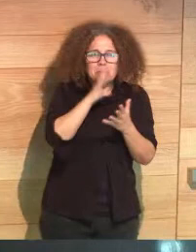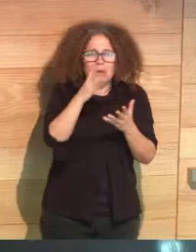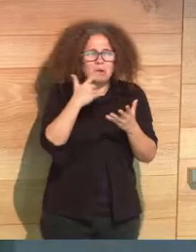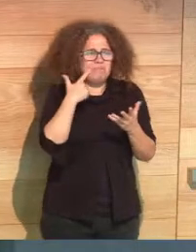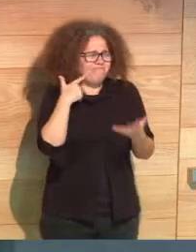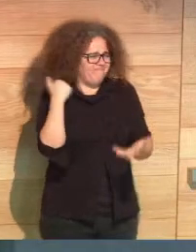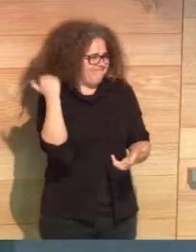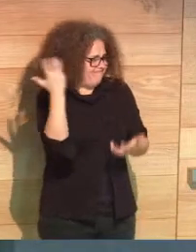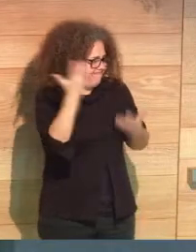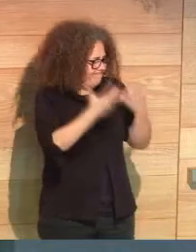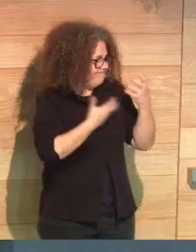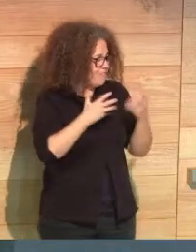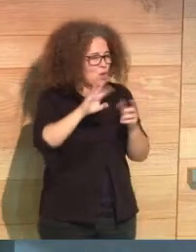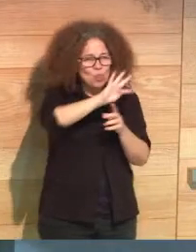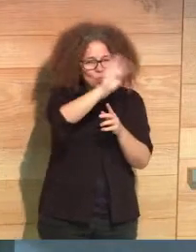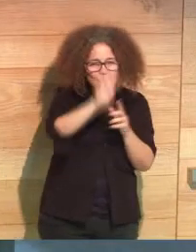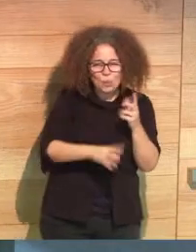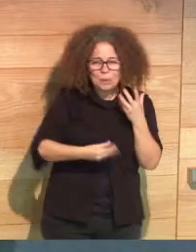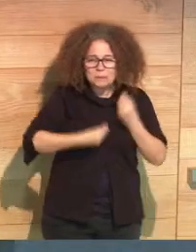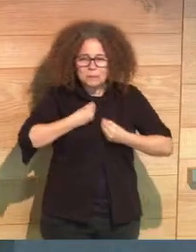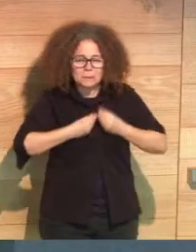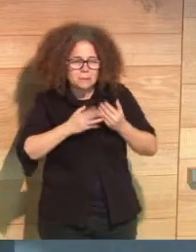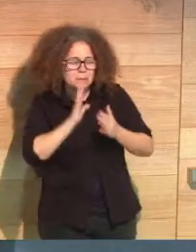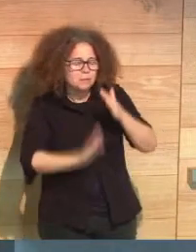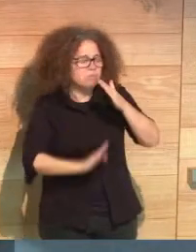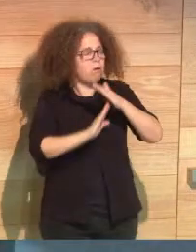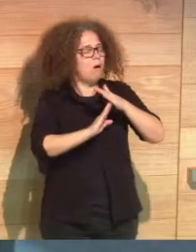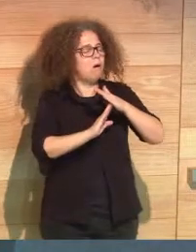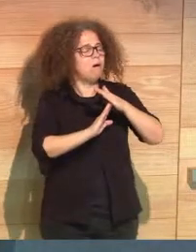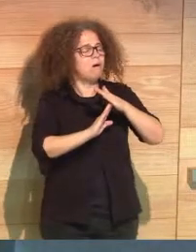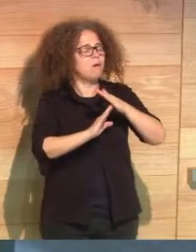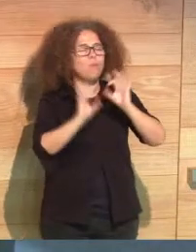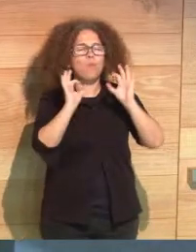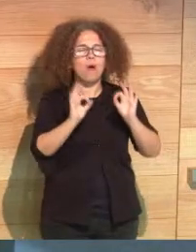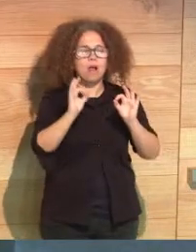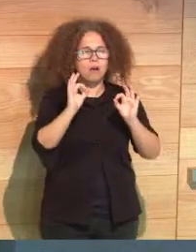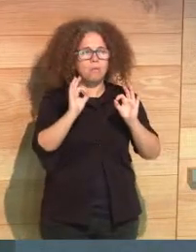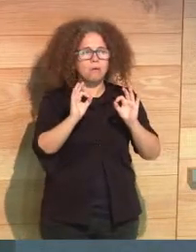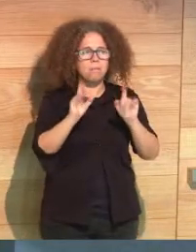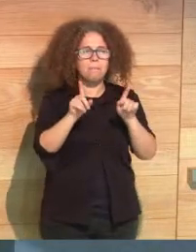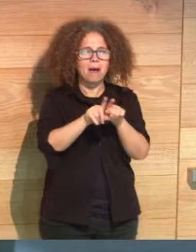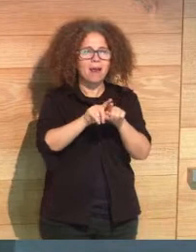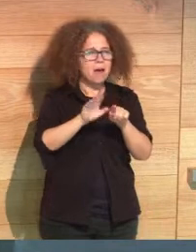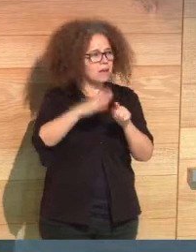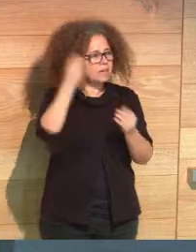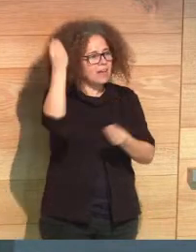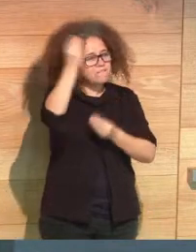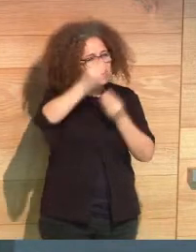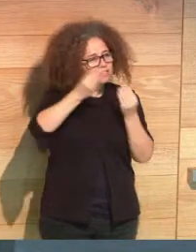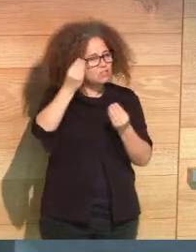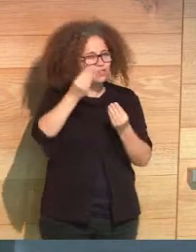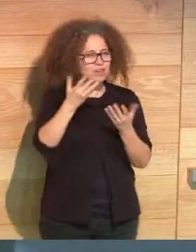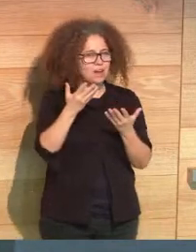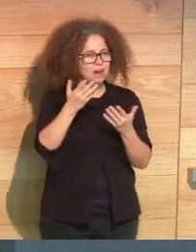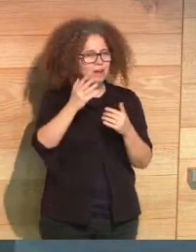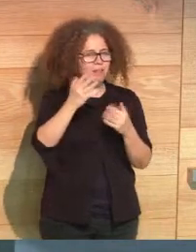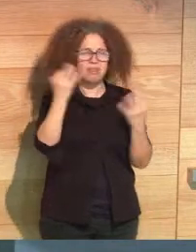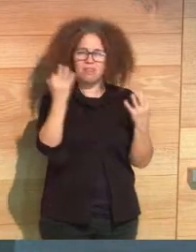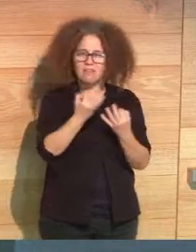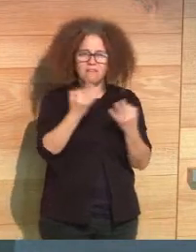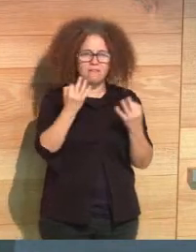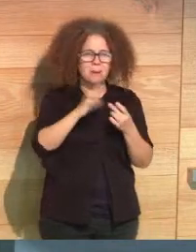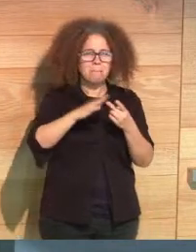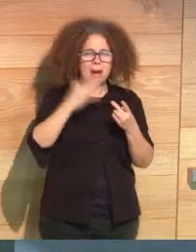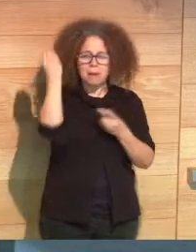increasingly complex, full of noise, full of uncertainty, well, the fact of calming down in order to reflect a little